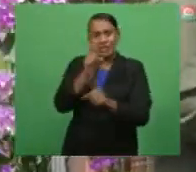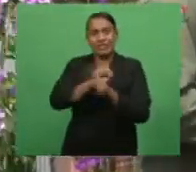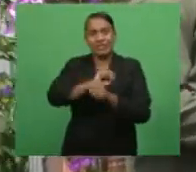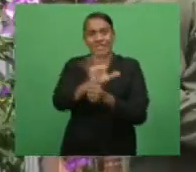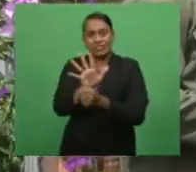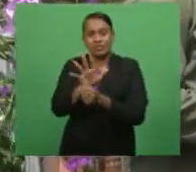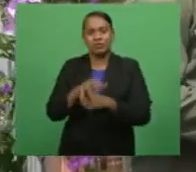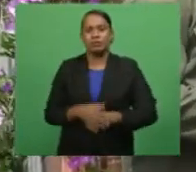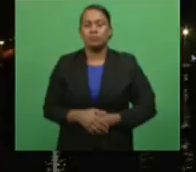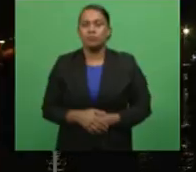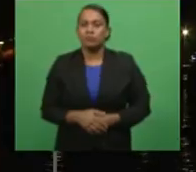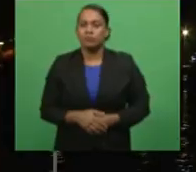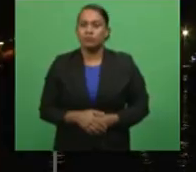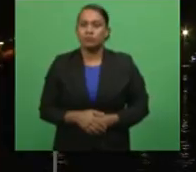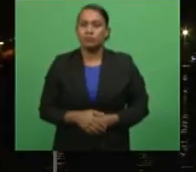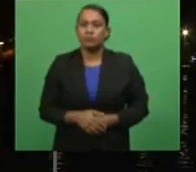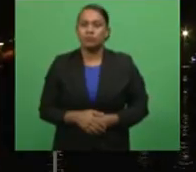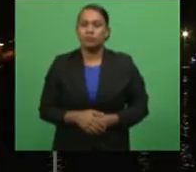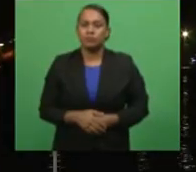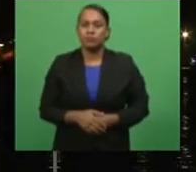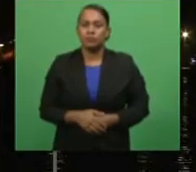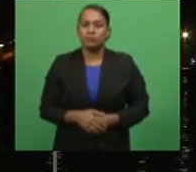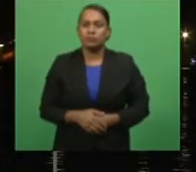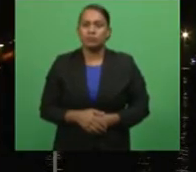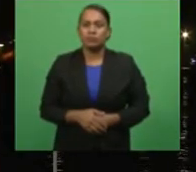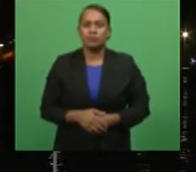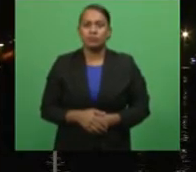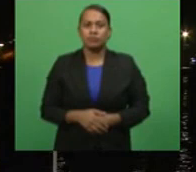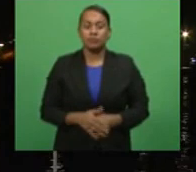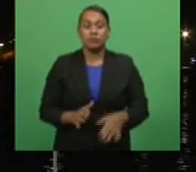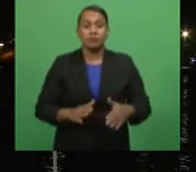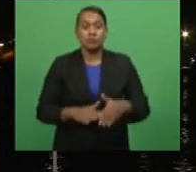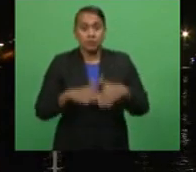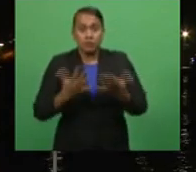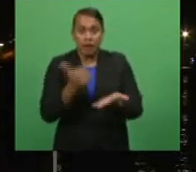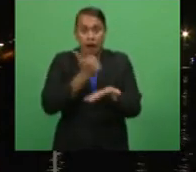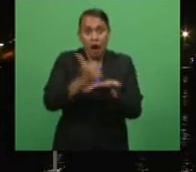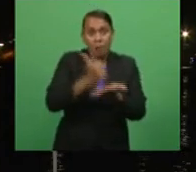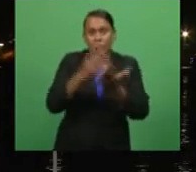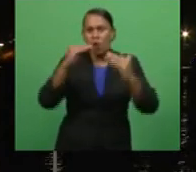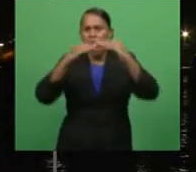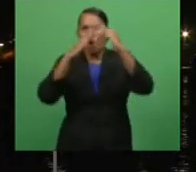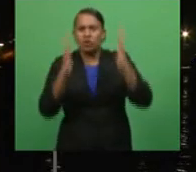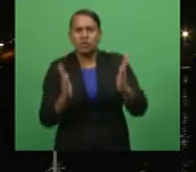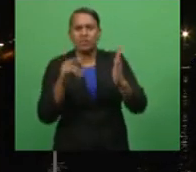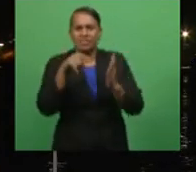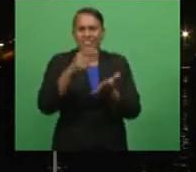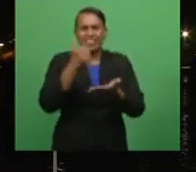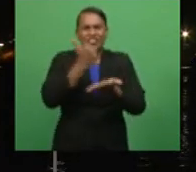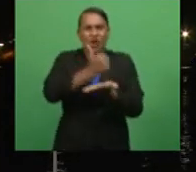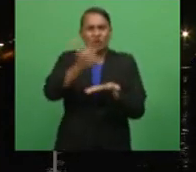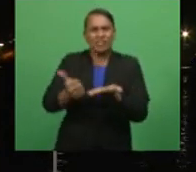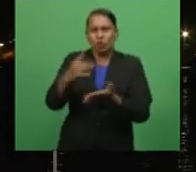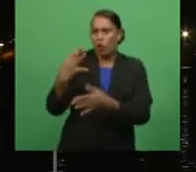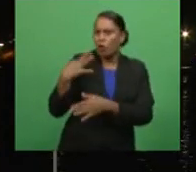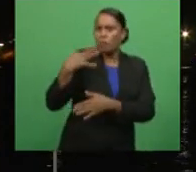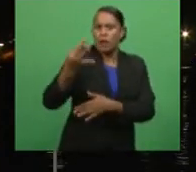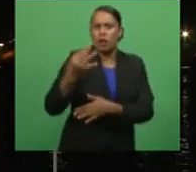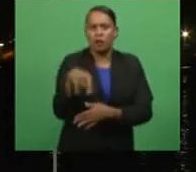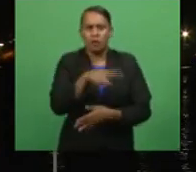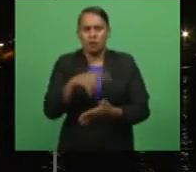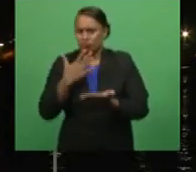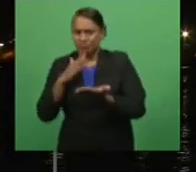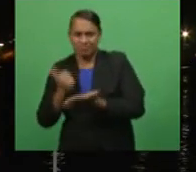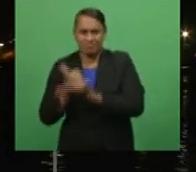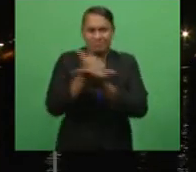FBC News. A number of Housing Authority customers have applied for the COVID-19 relief assistance, with majority